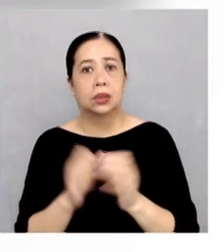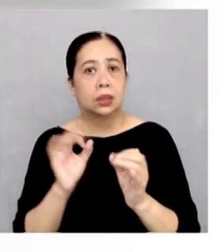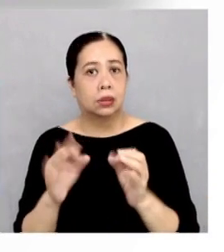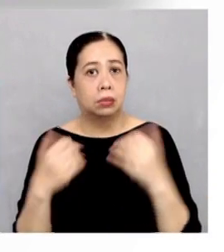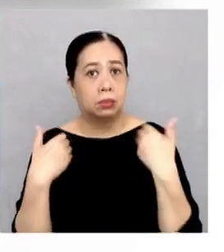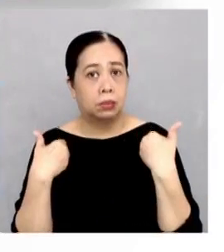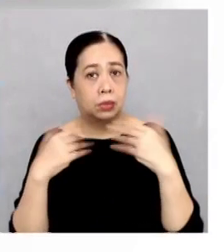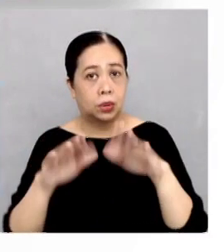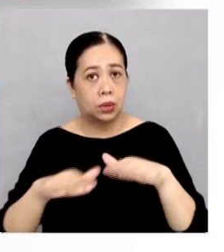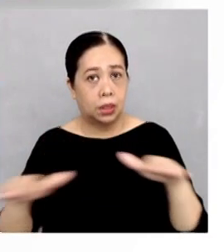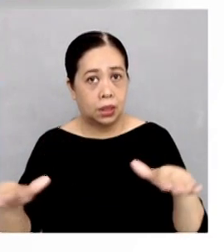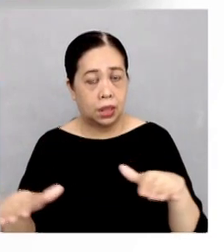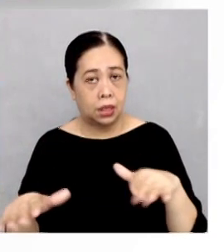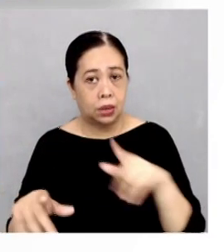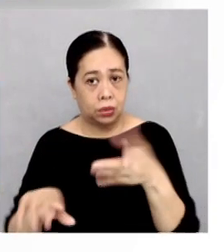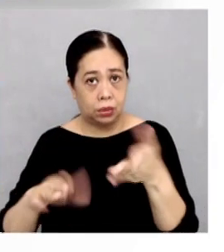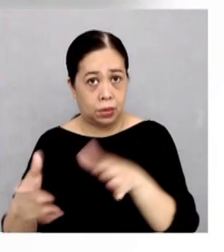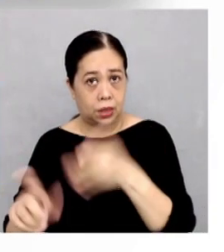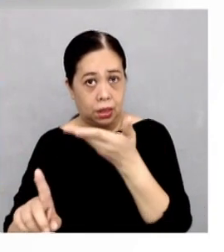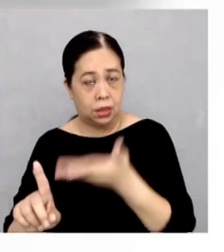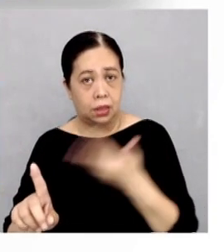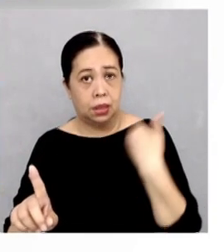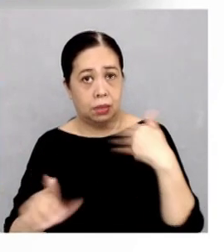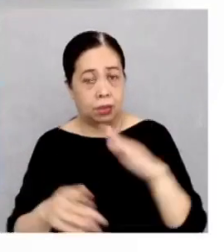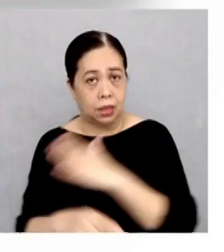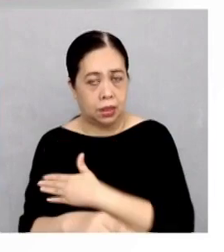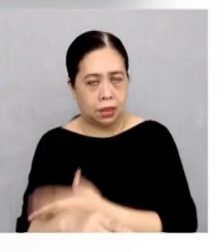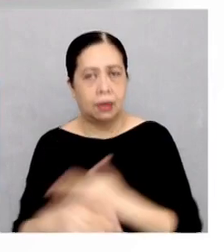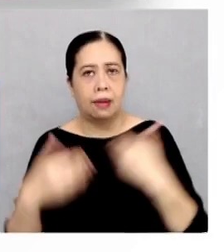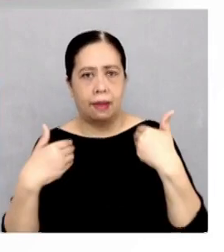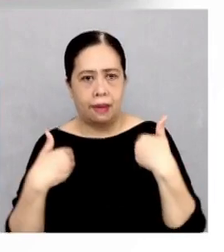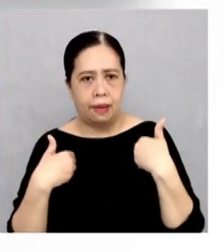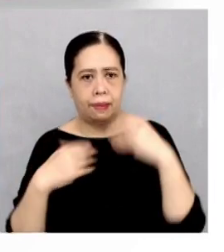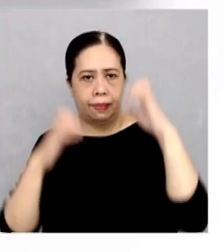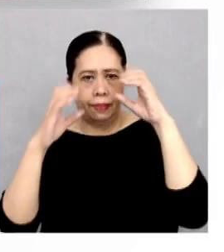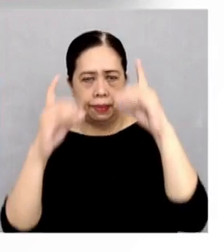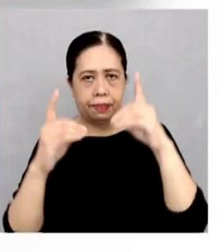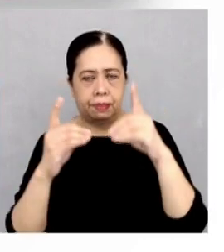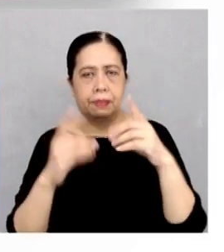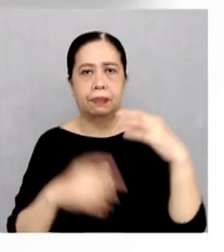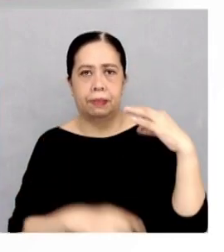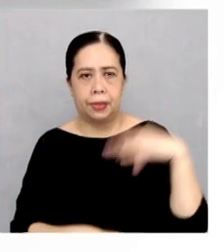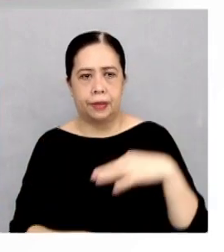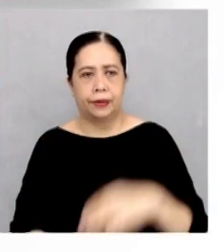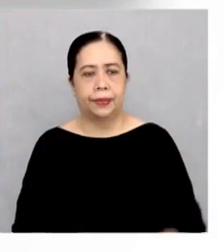mga anak, yung mga naman nasawi, eh, meron silang educational benefits.